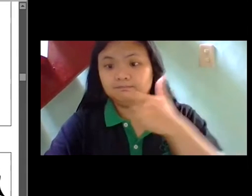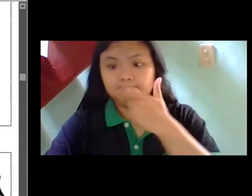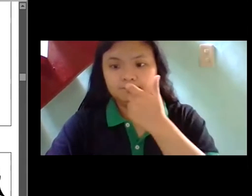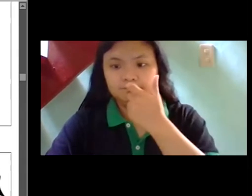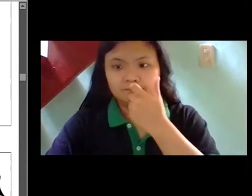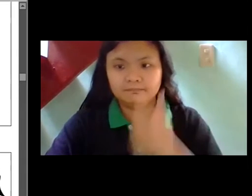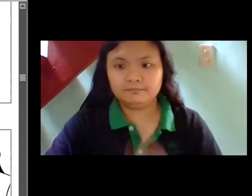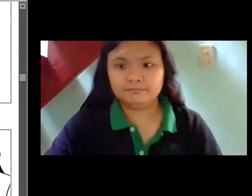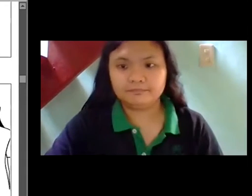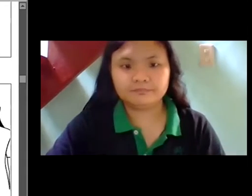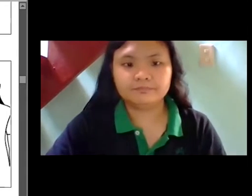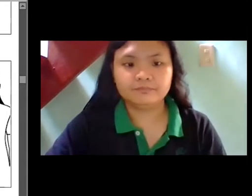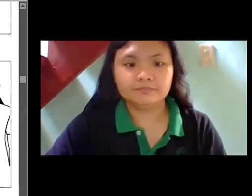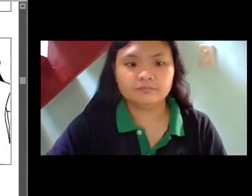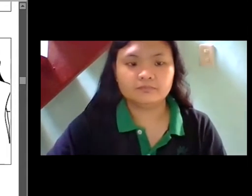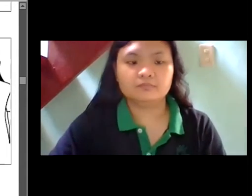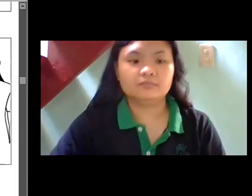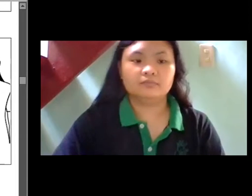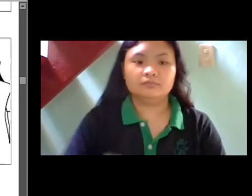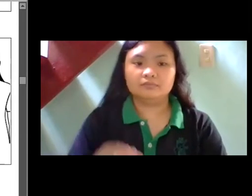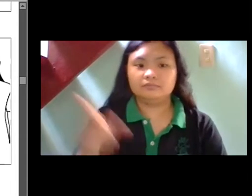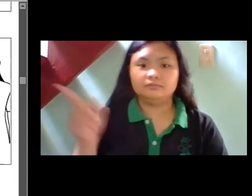Is this good? Okay.